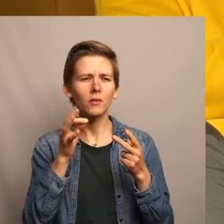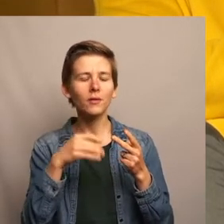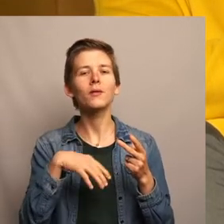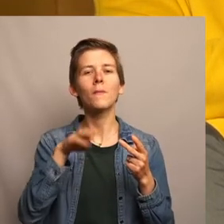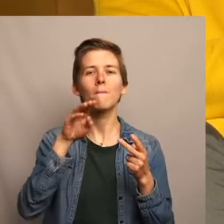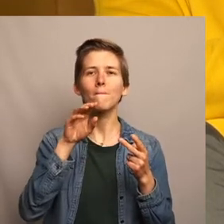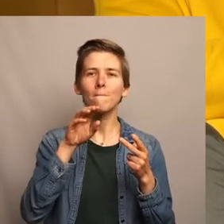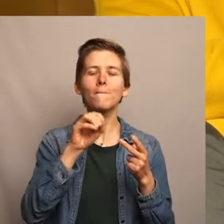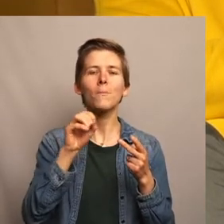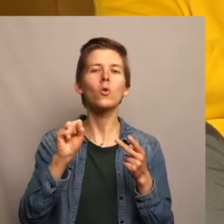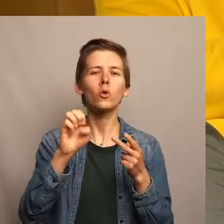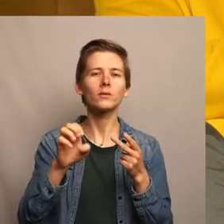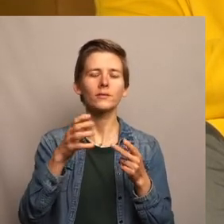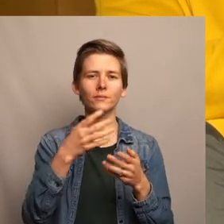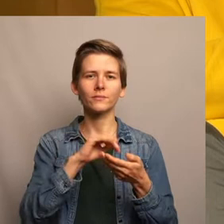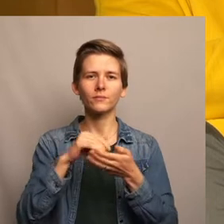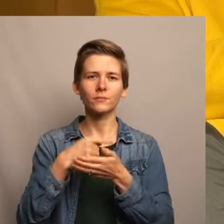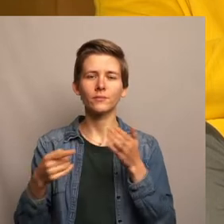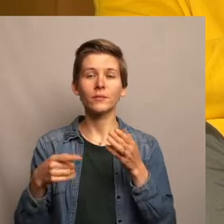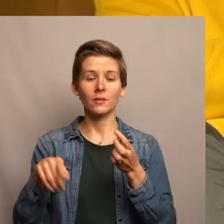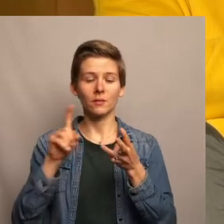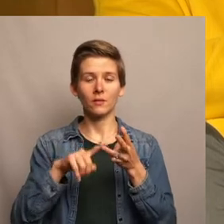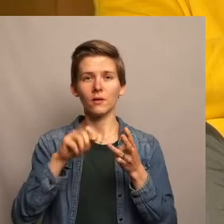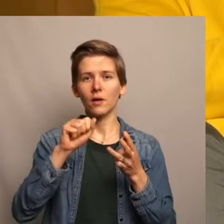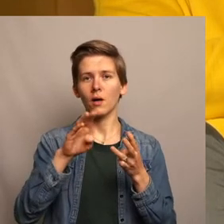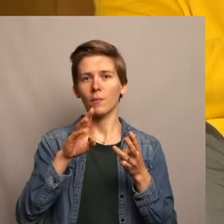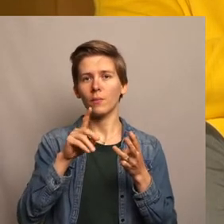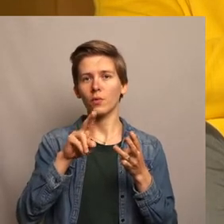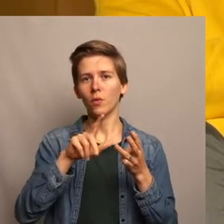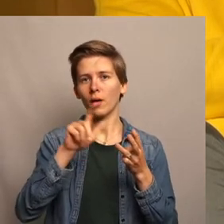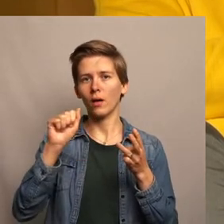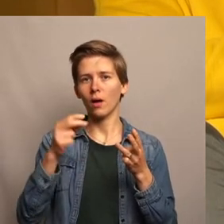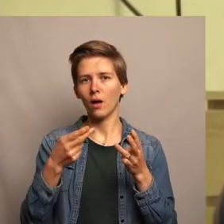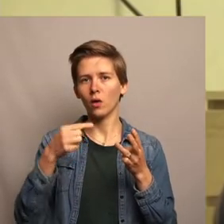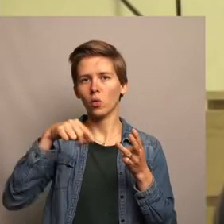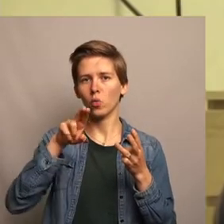we have Abdullah Qureshi from Toronto. Good morning.